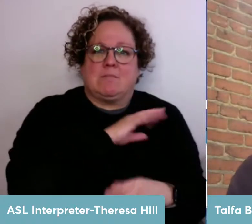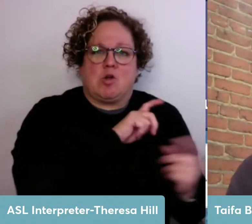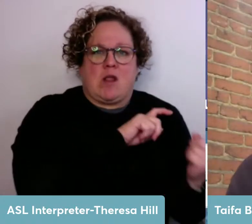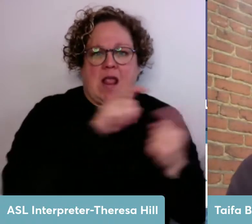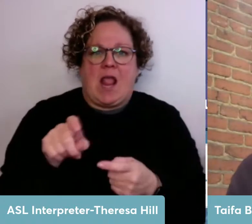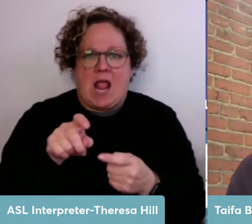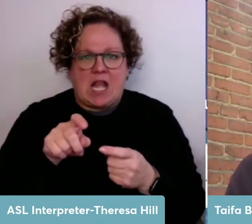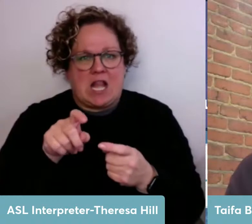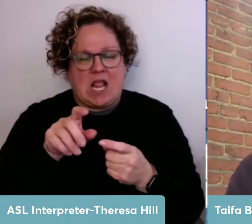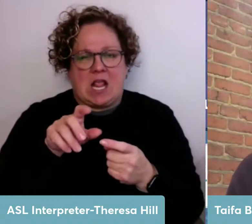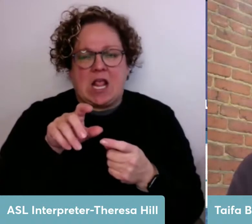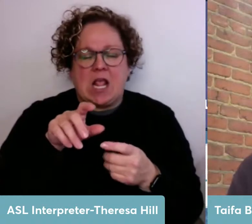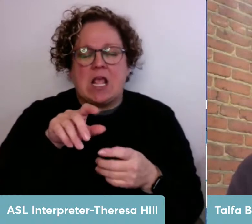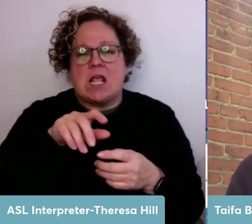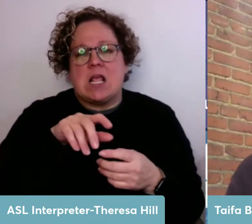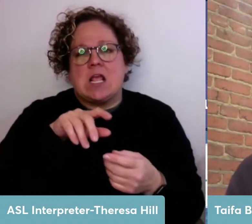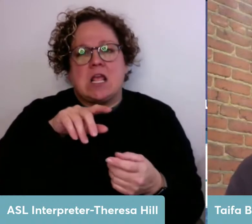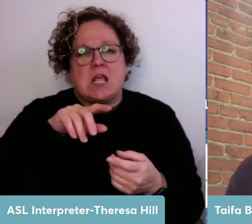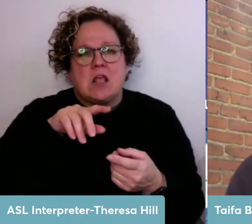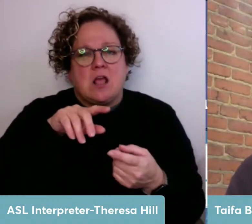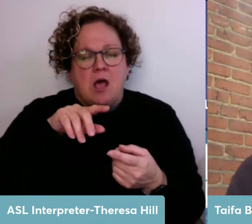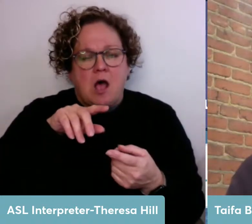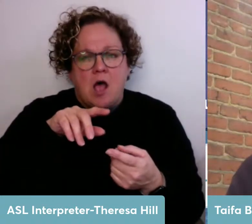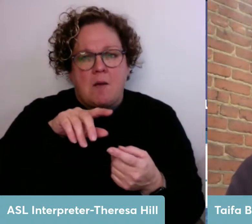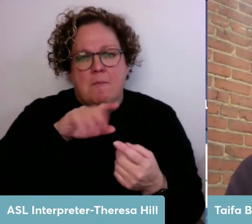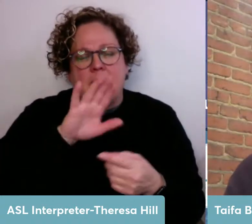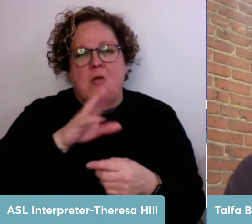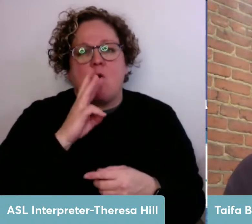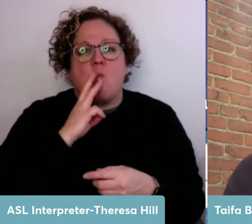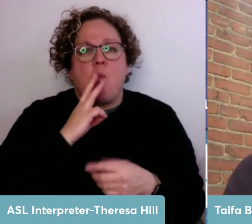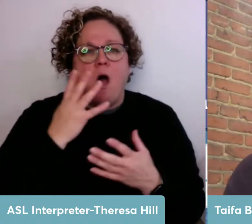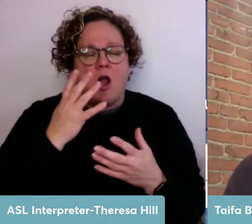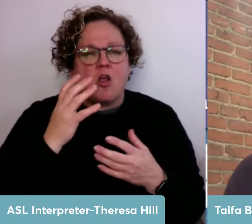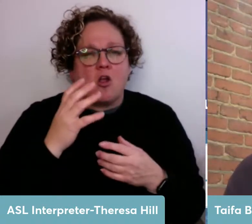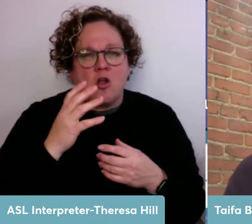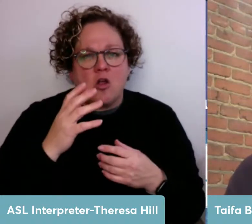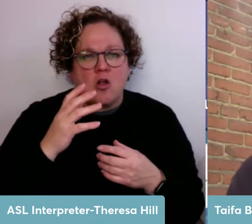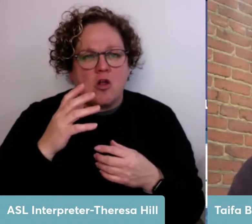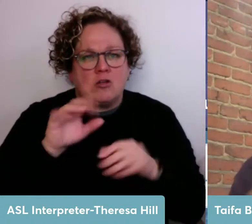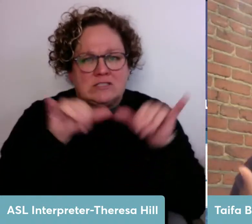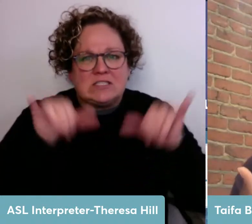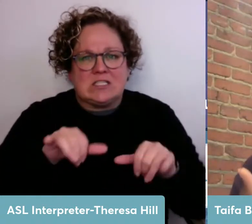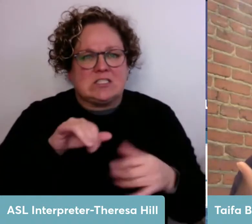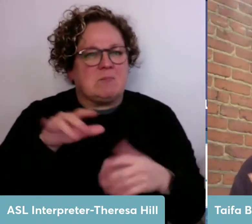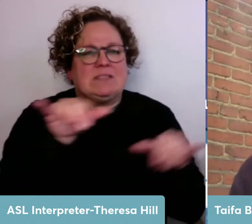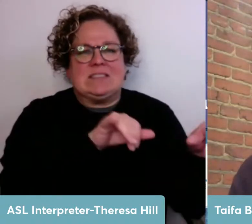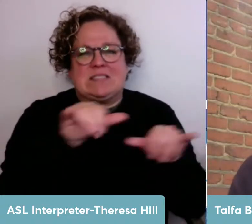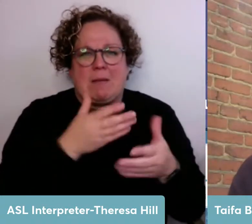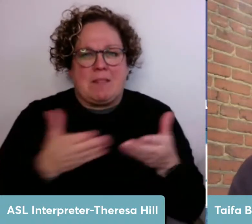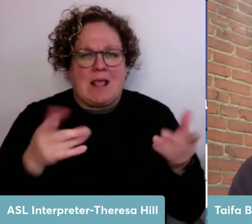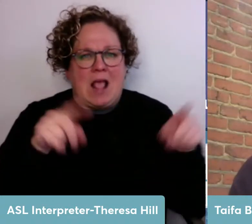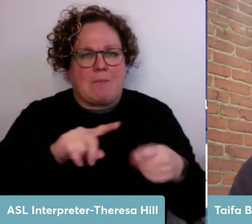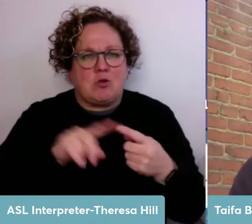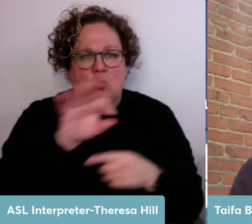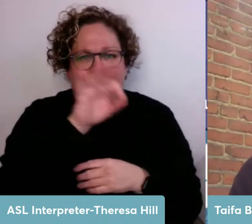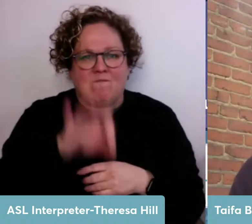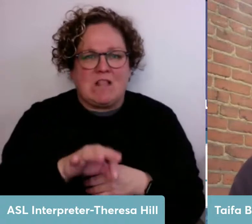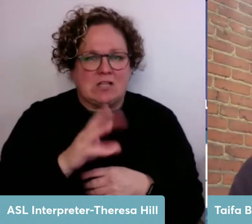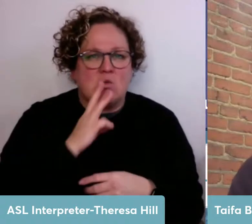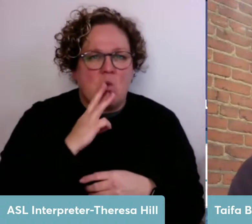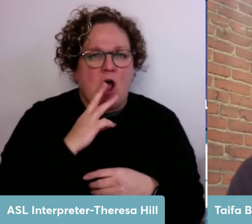to Veolia, the same corporation that destroyed Flint's water. And like the Coalition for